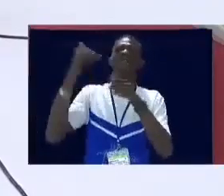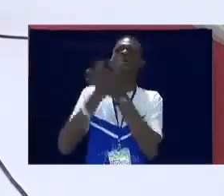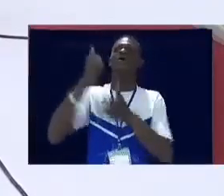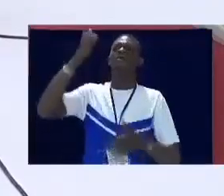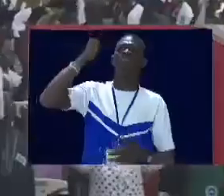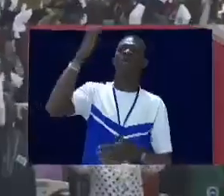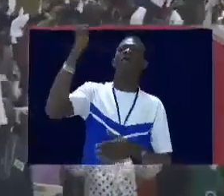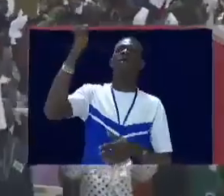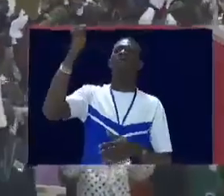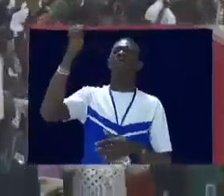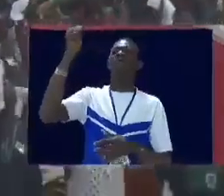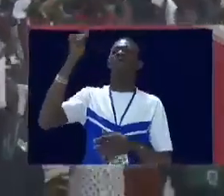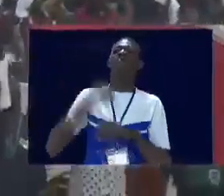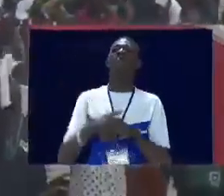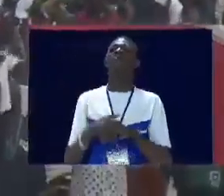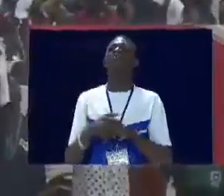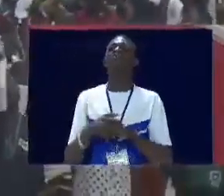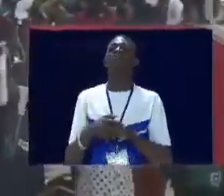Amen.